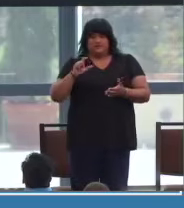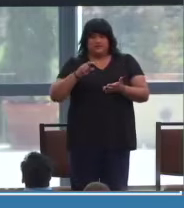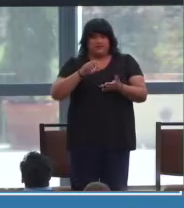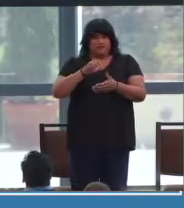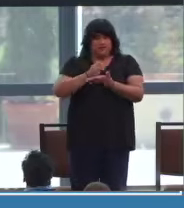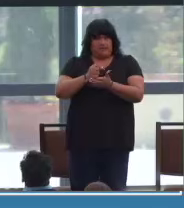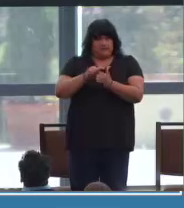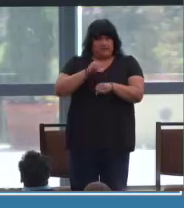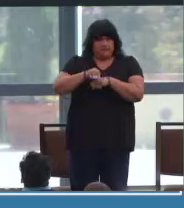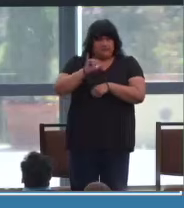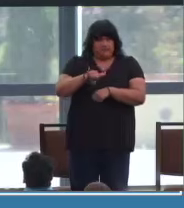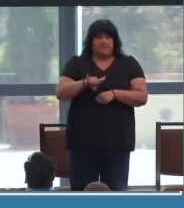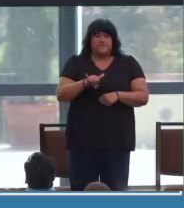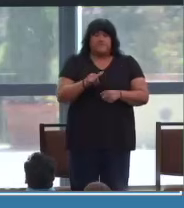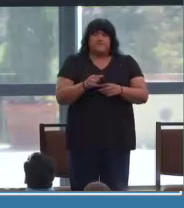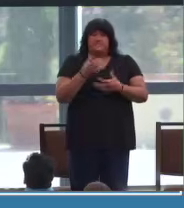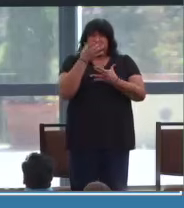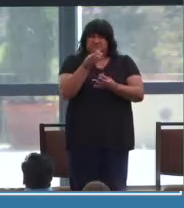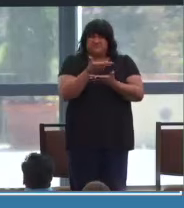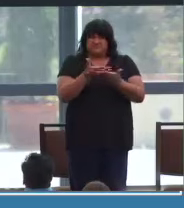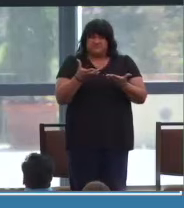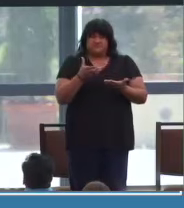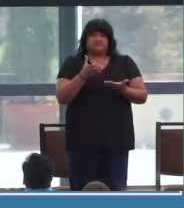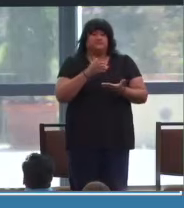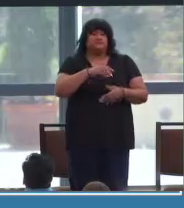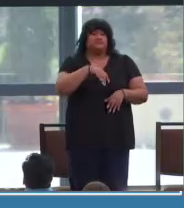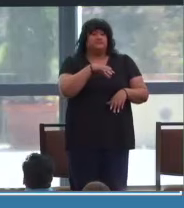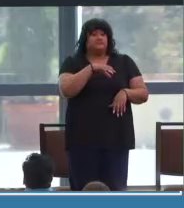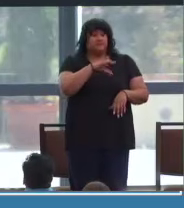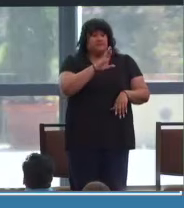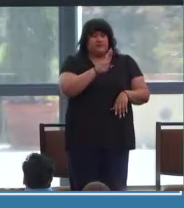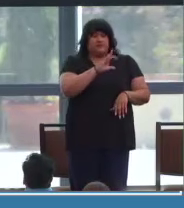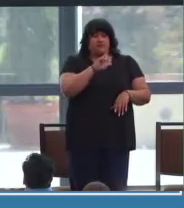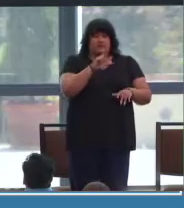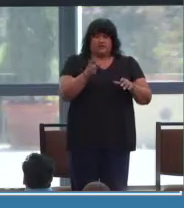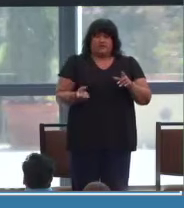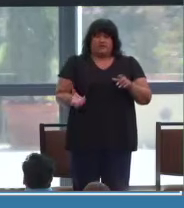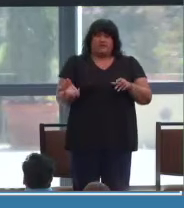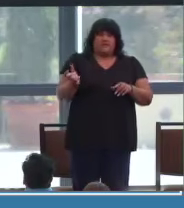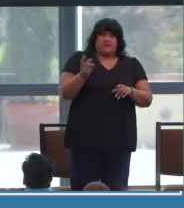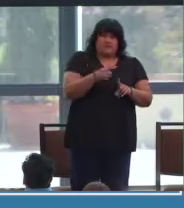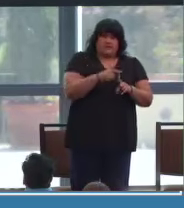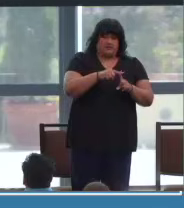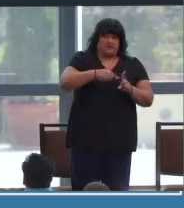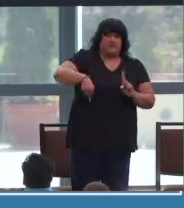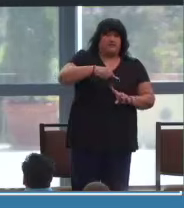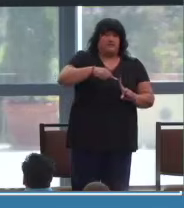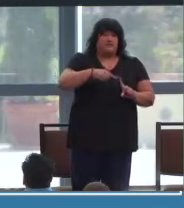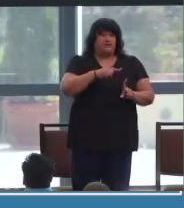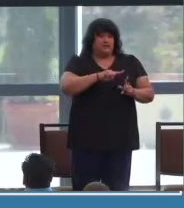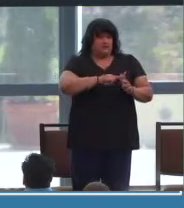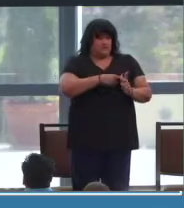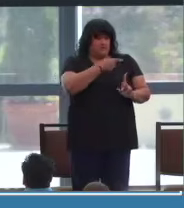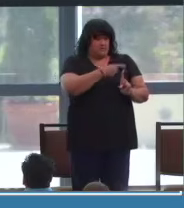The interesting thing is the B cells return. They don't stay low. They start coming back around, starting at month 1, but